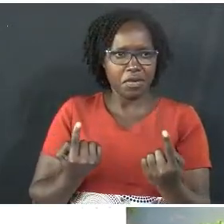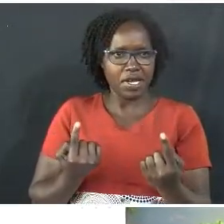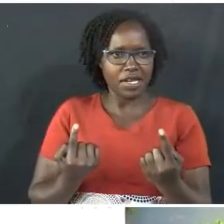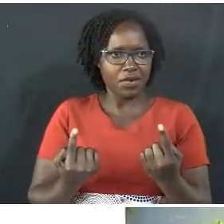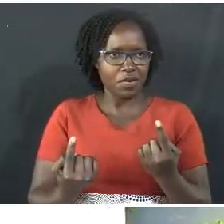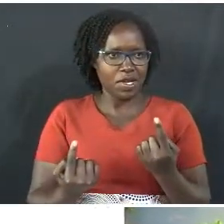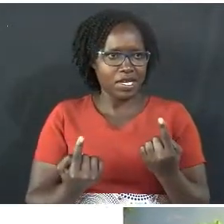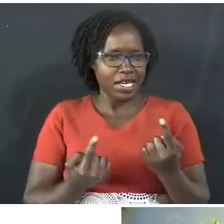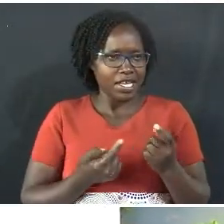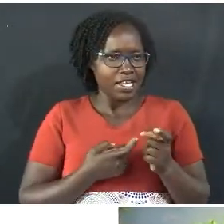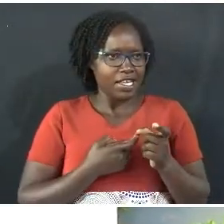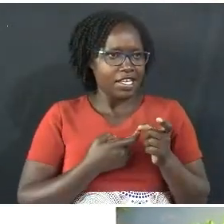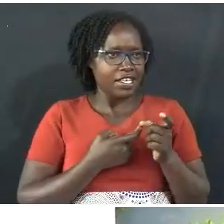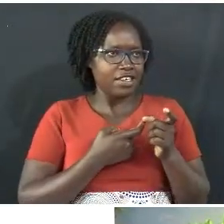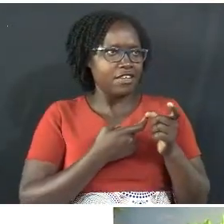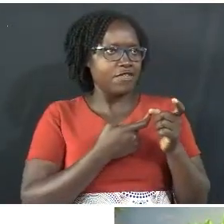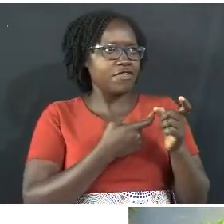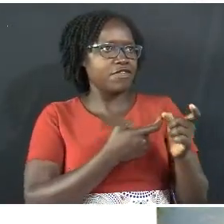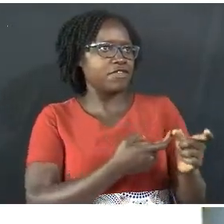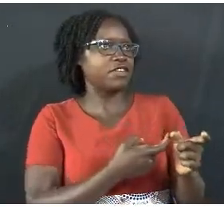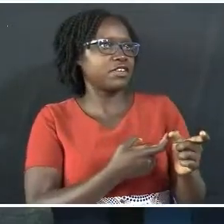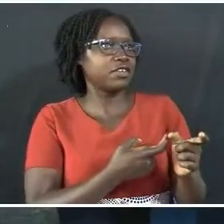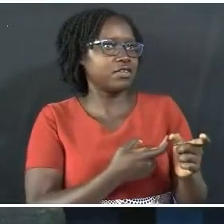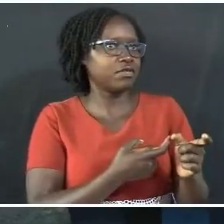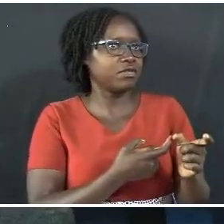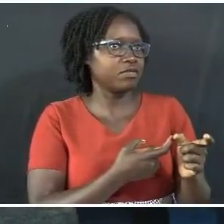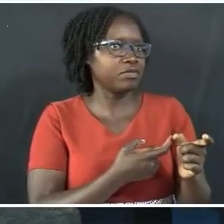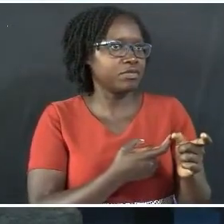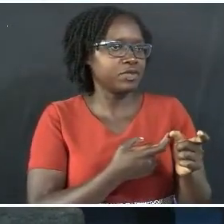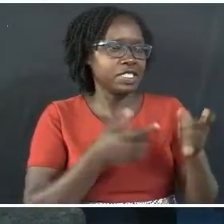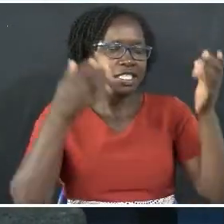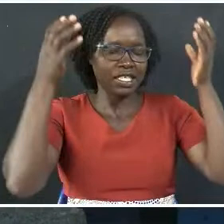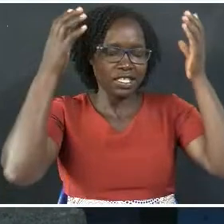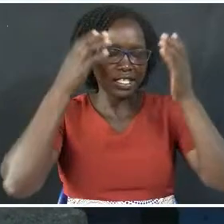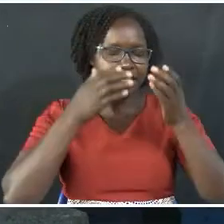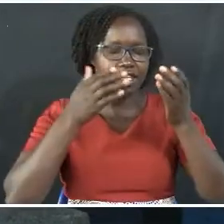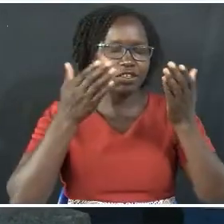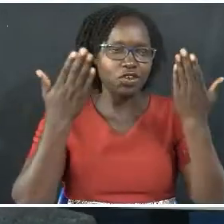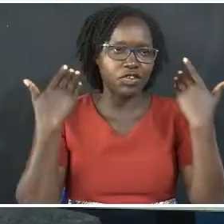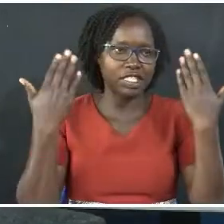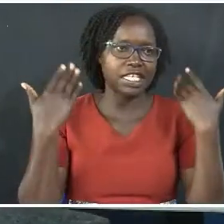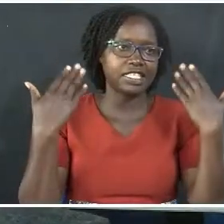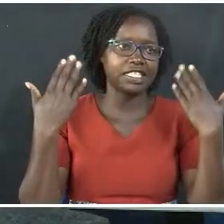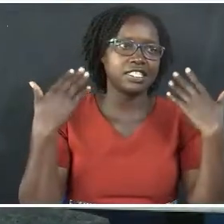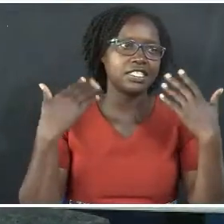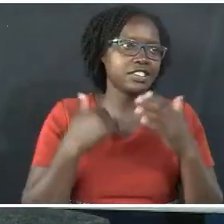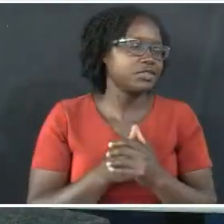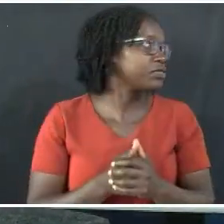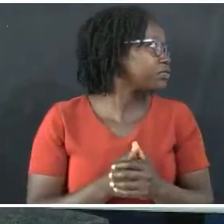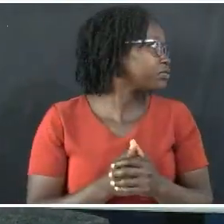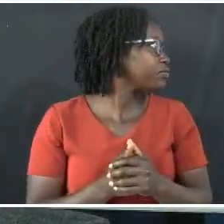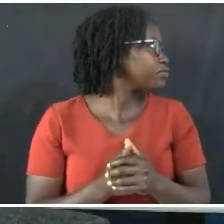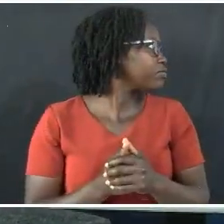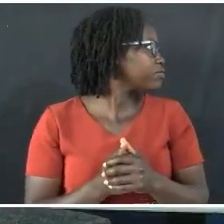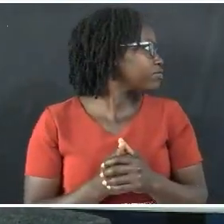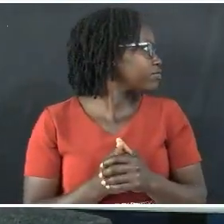handing over to us the crown of eternity. Congratulations.